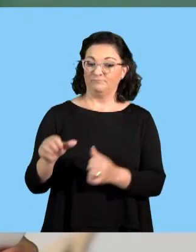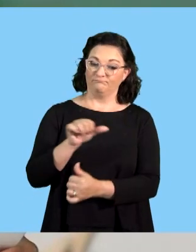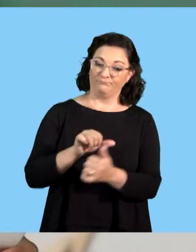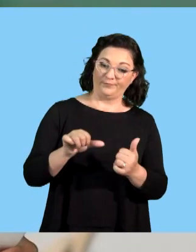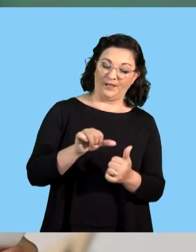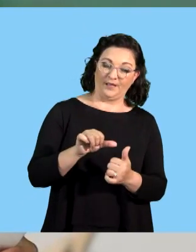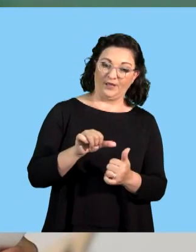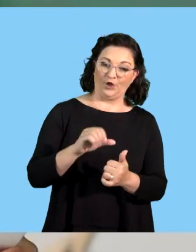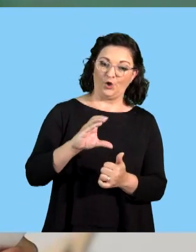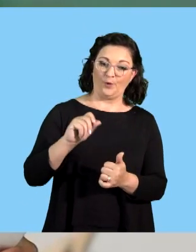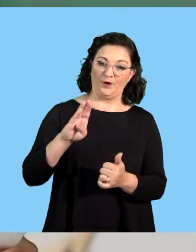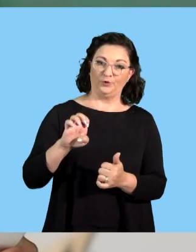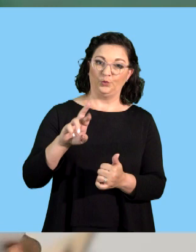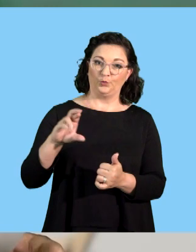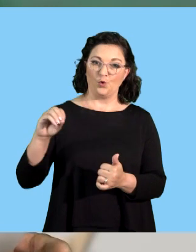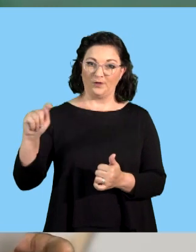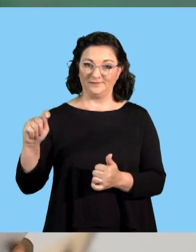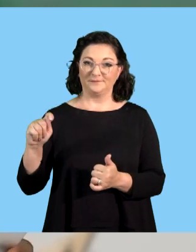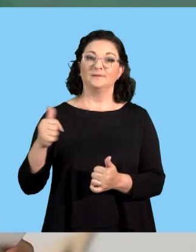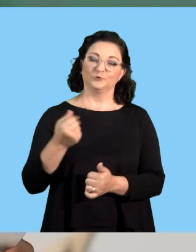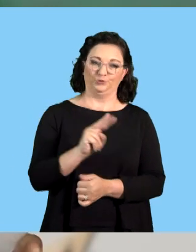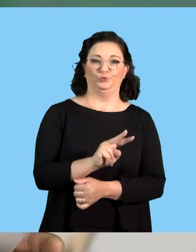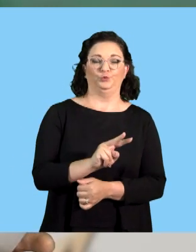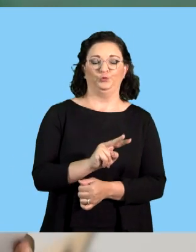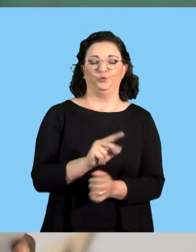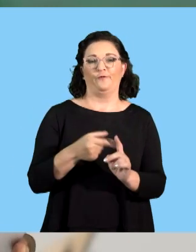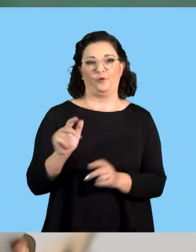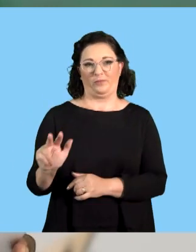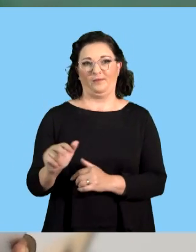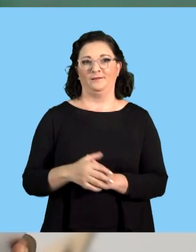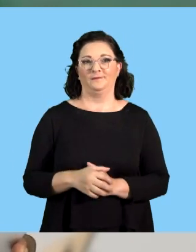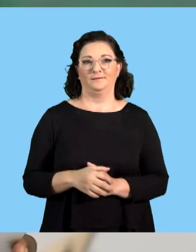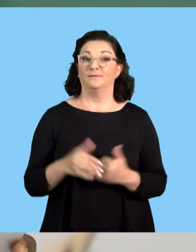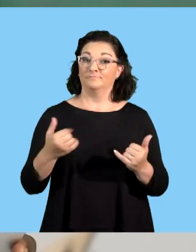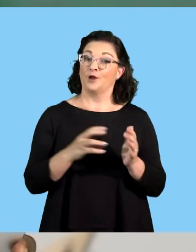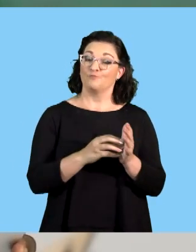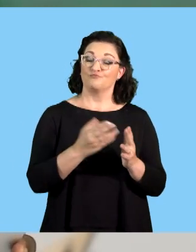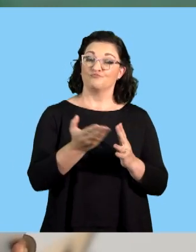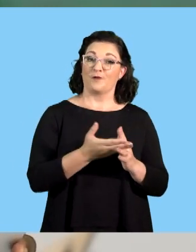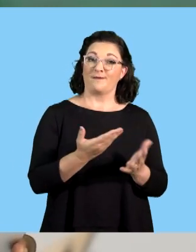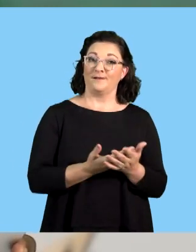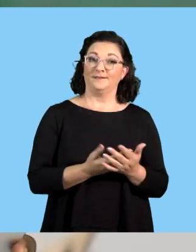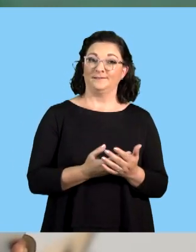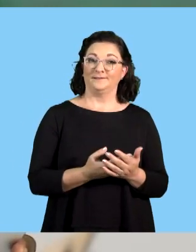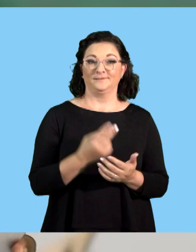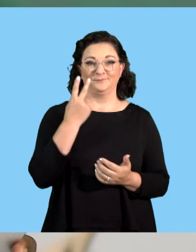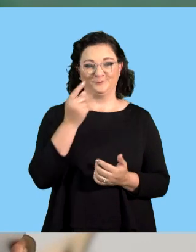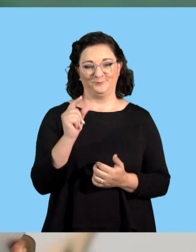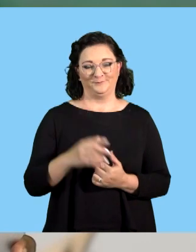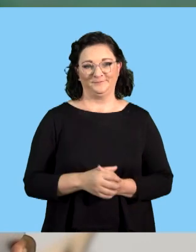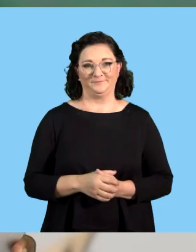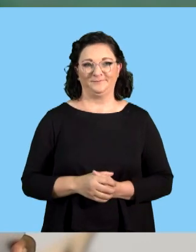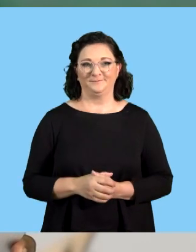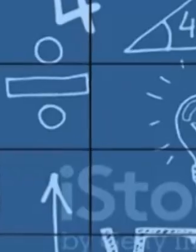2. Make sense? And with this, let's please go for an ad break. See you soon.